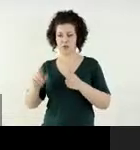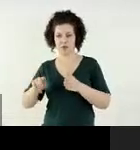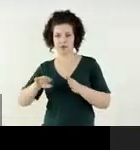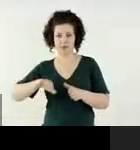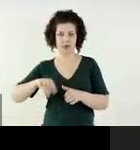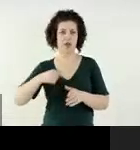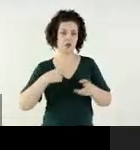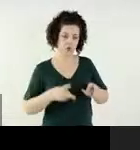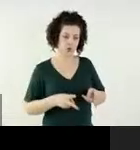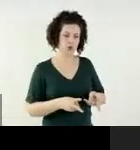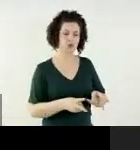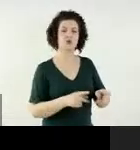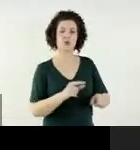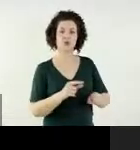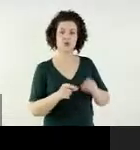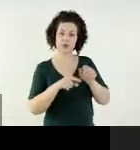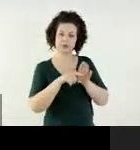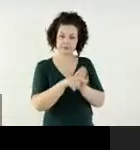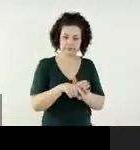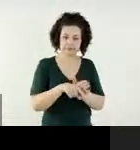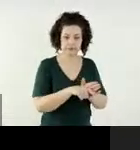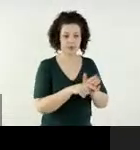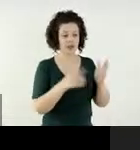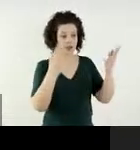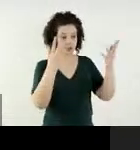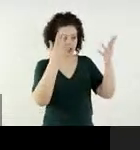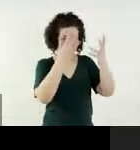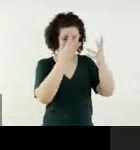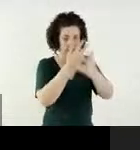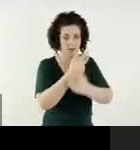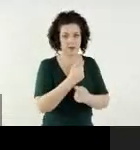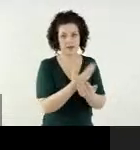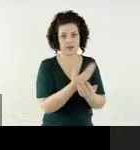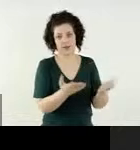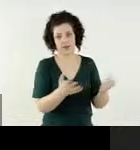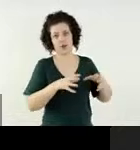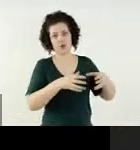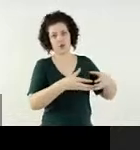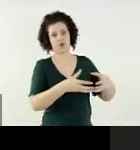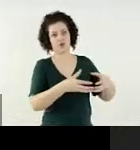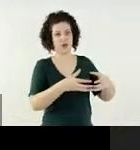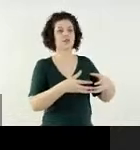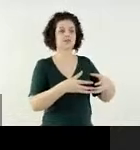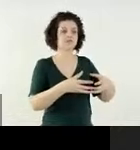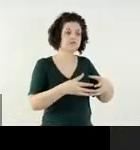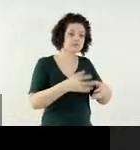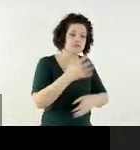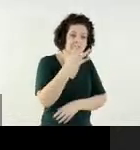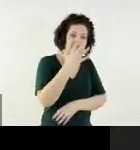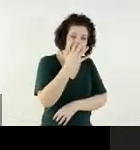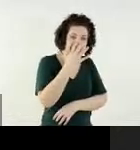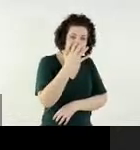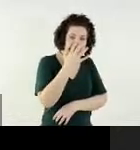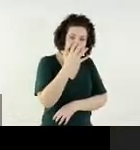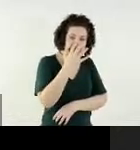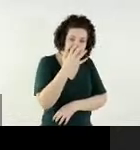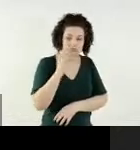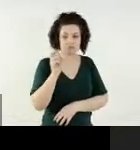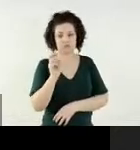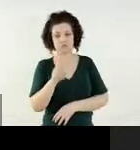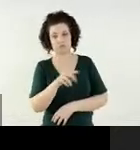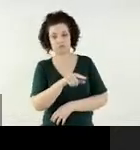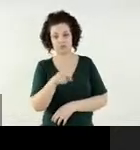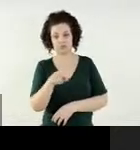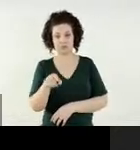pictures and contend with their need to be made and make themselves. And I might add that this is a